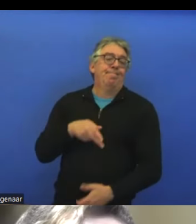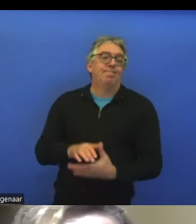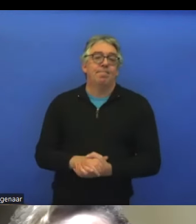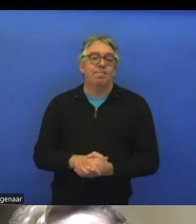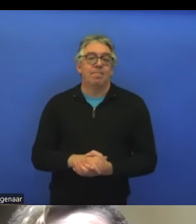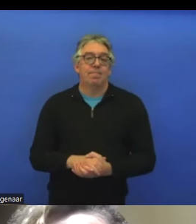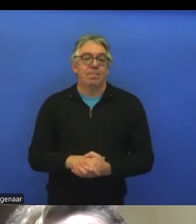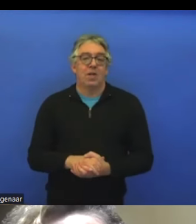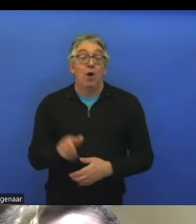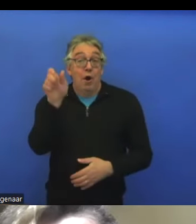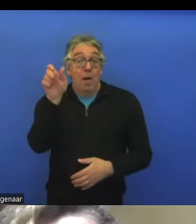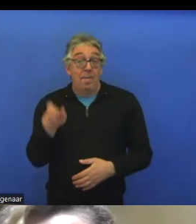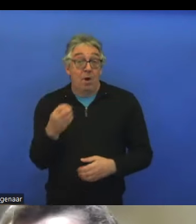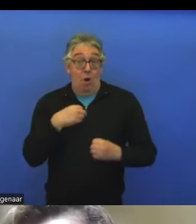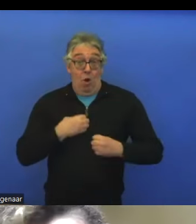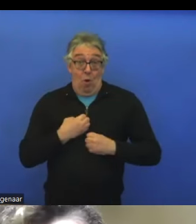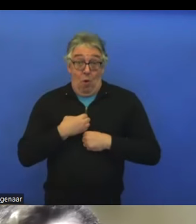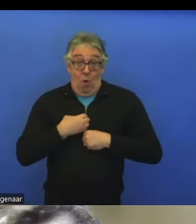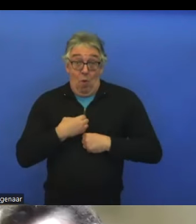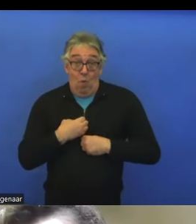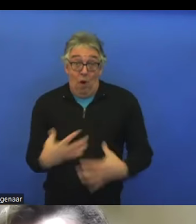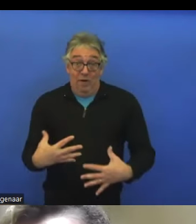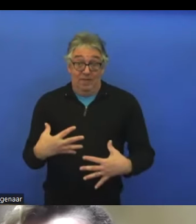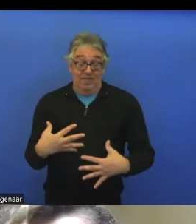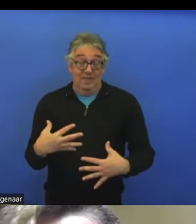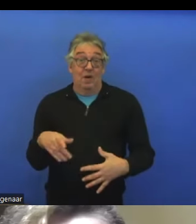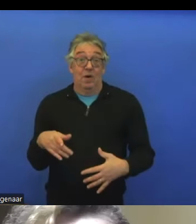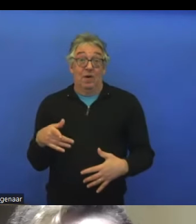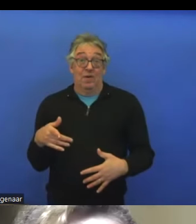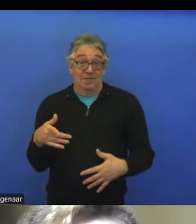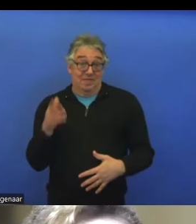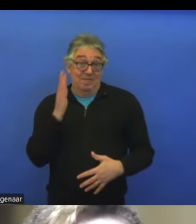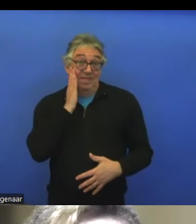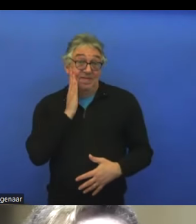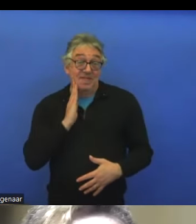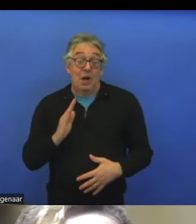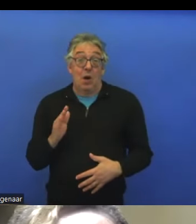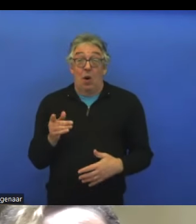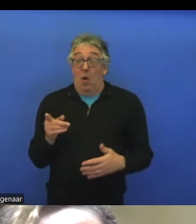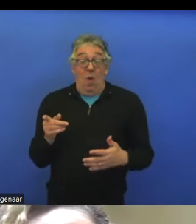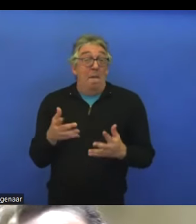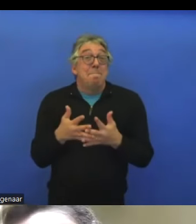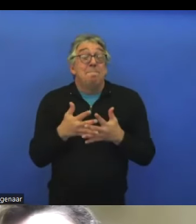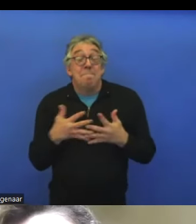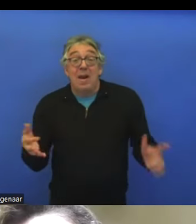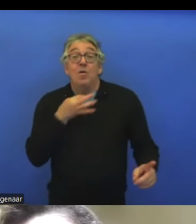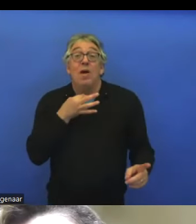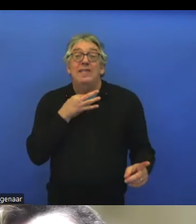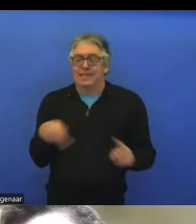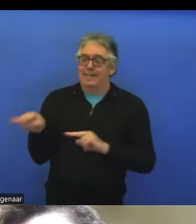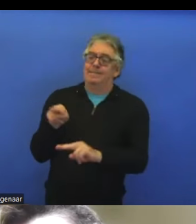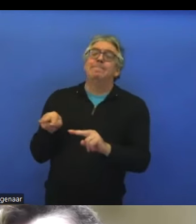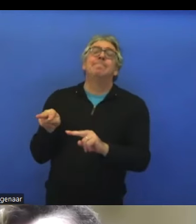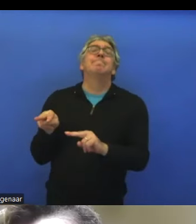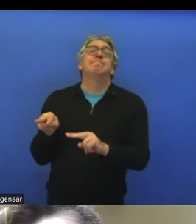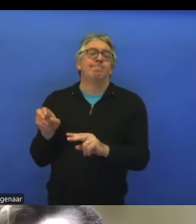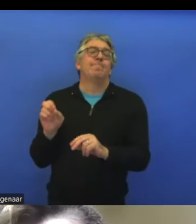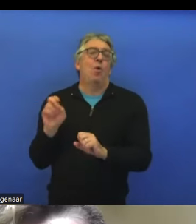they're facing in their country is serious enough, clearly, to amount to persecution. Another example I could give you